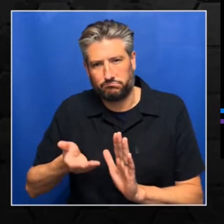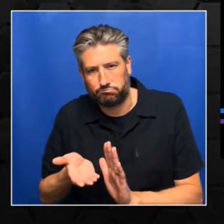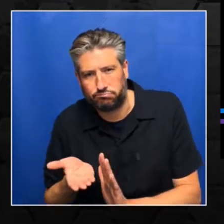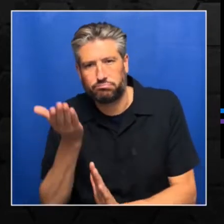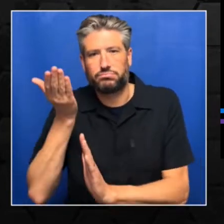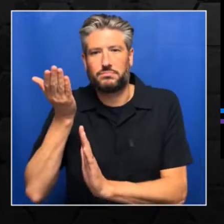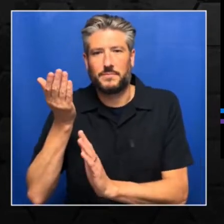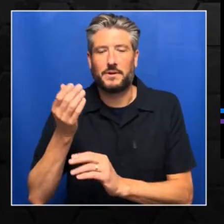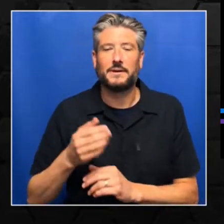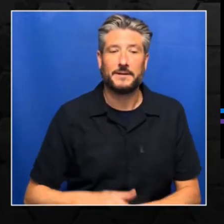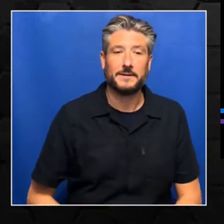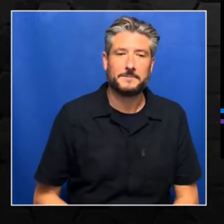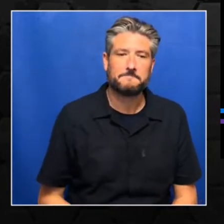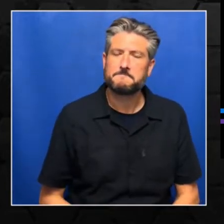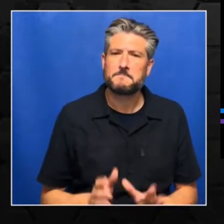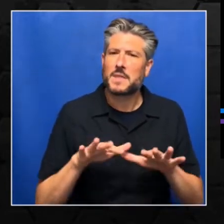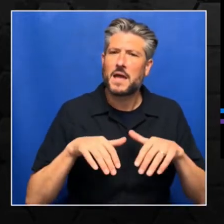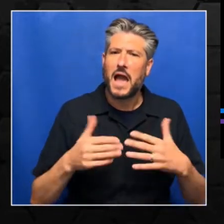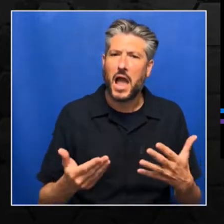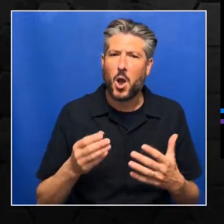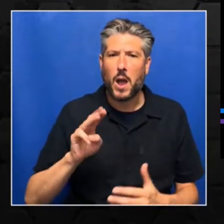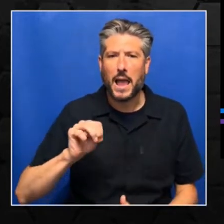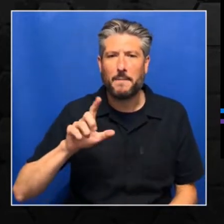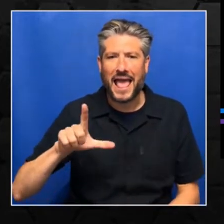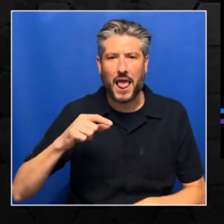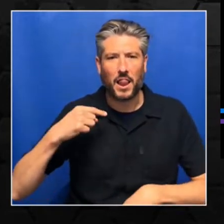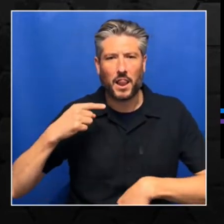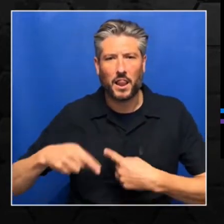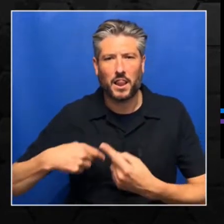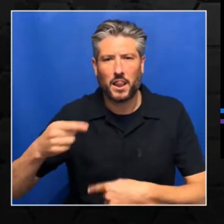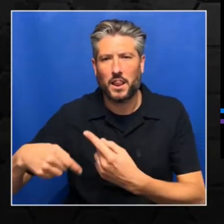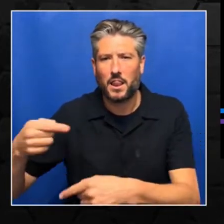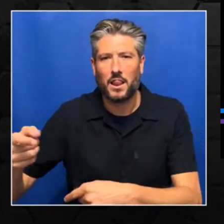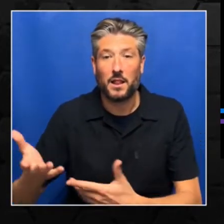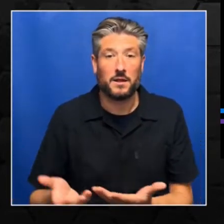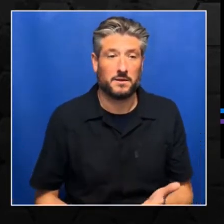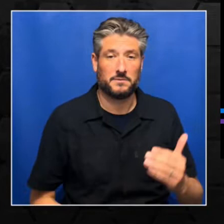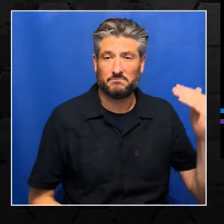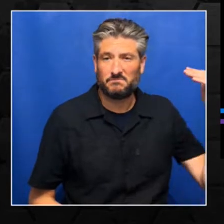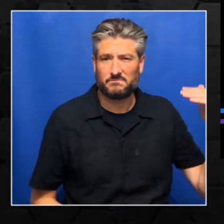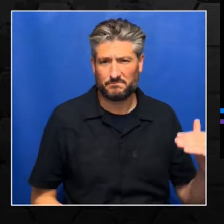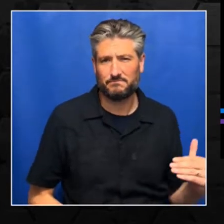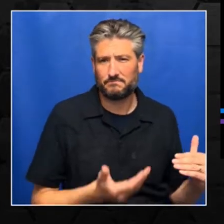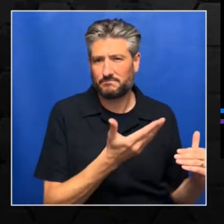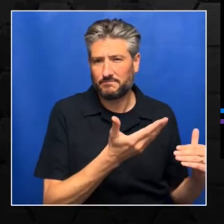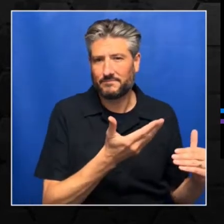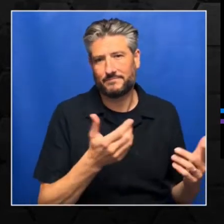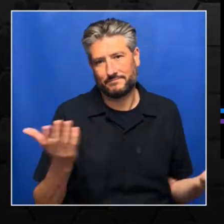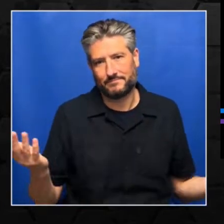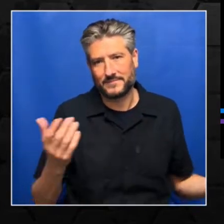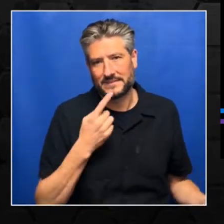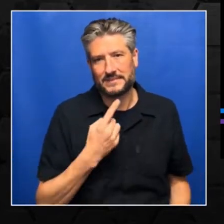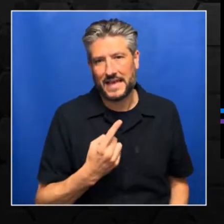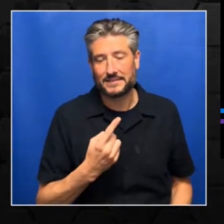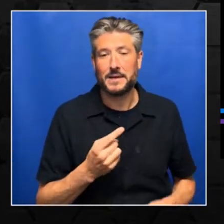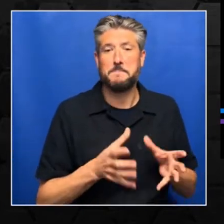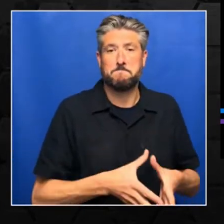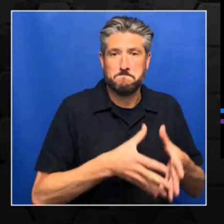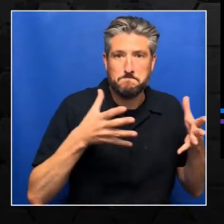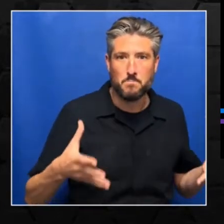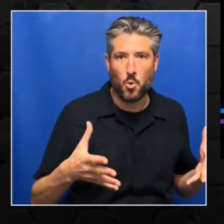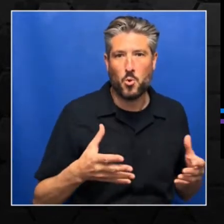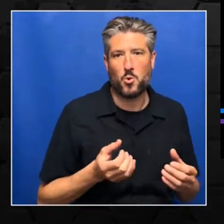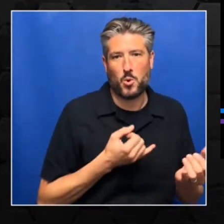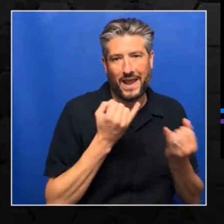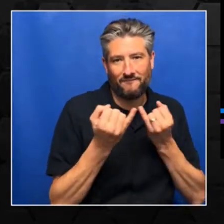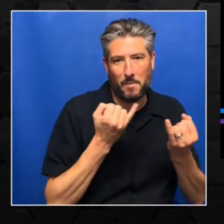machine learning works. As I mentioned, the more data that you give it, the better it becomes. By looking at this example